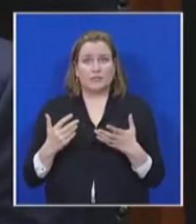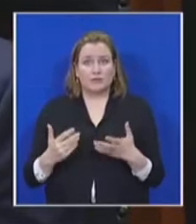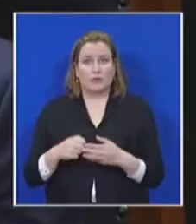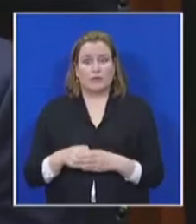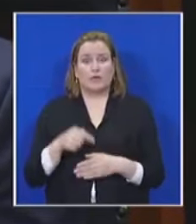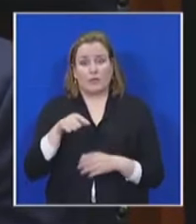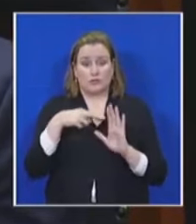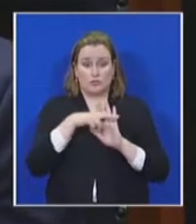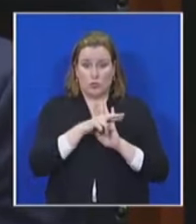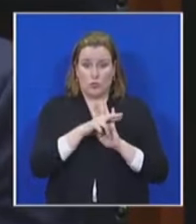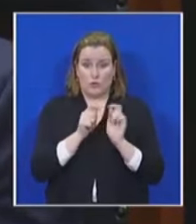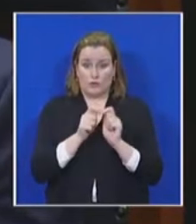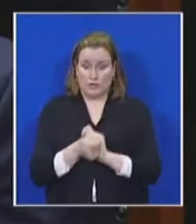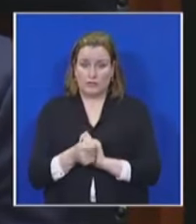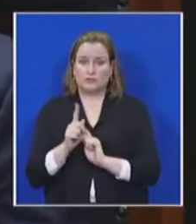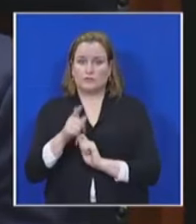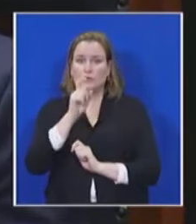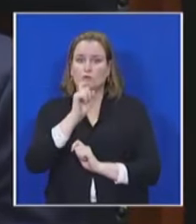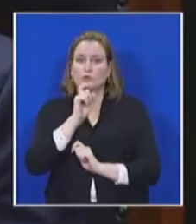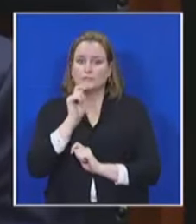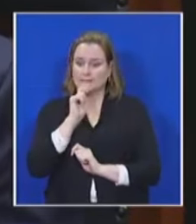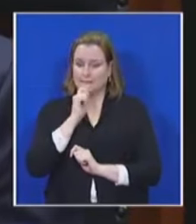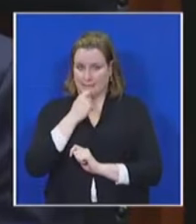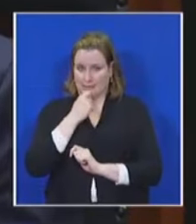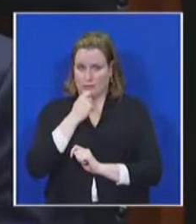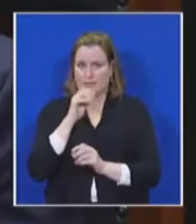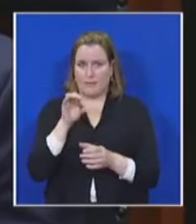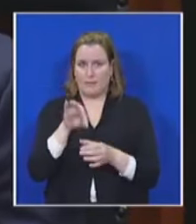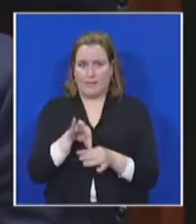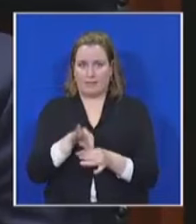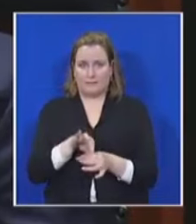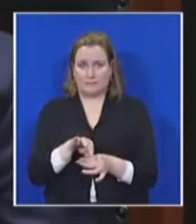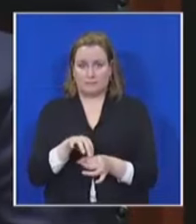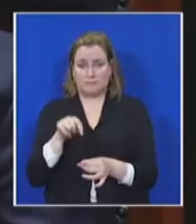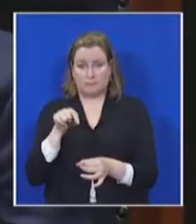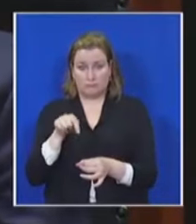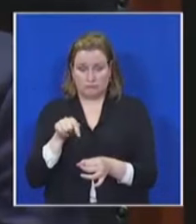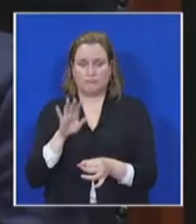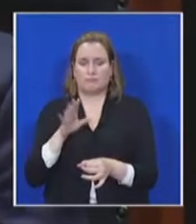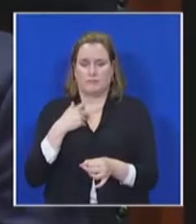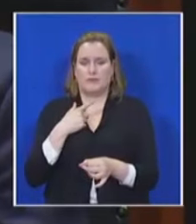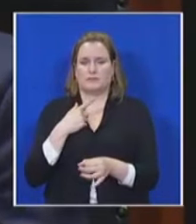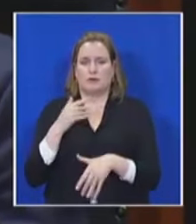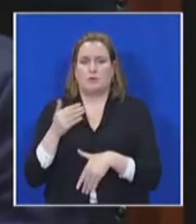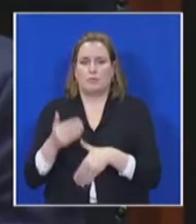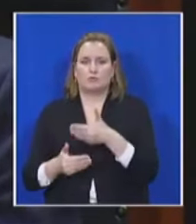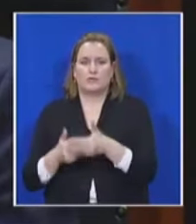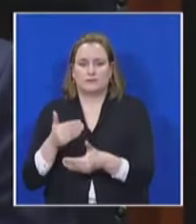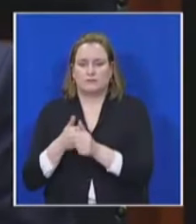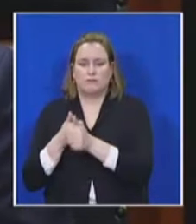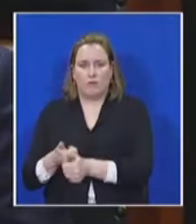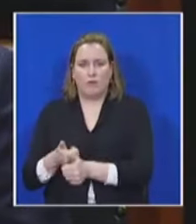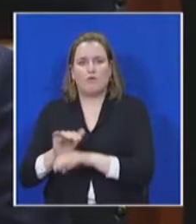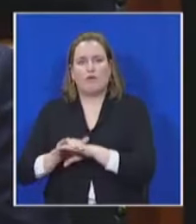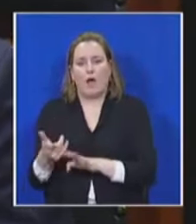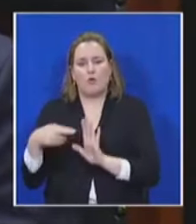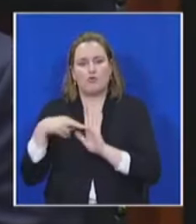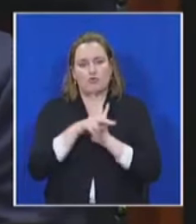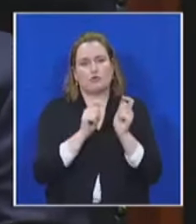to use secret ballot must be dealt with through the procedures for bringing about a change in the